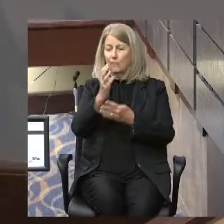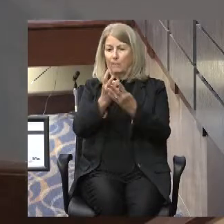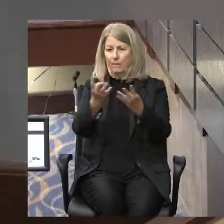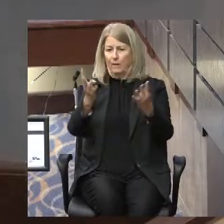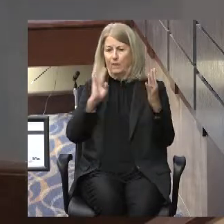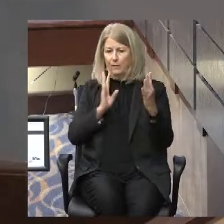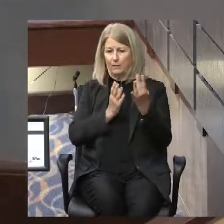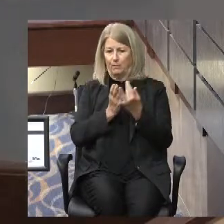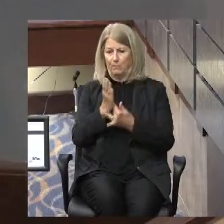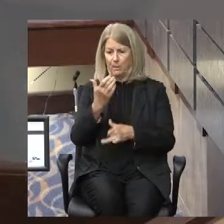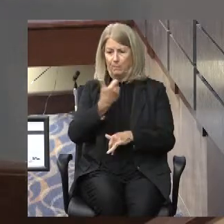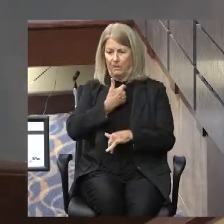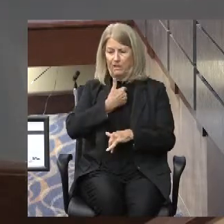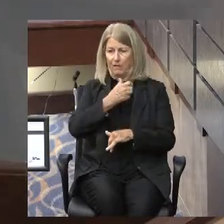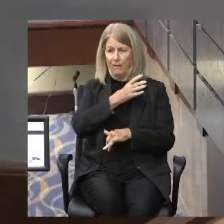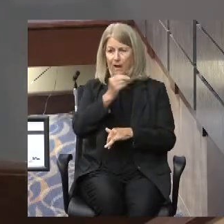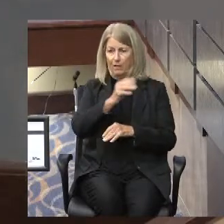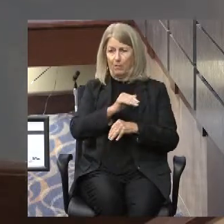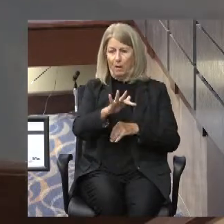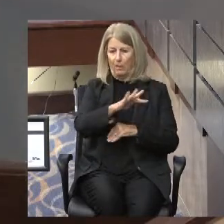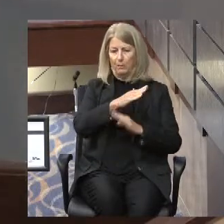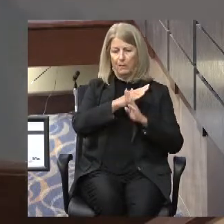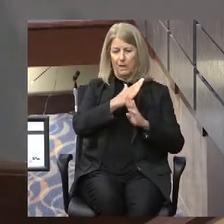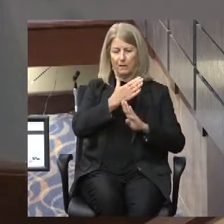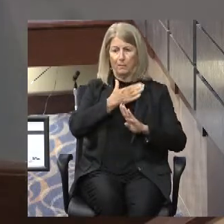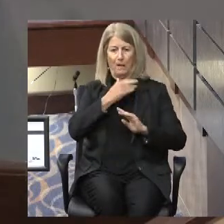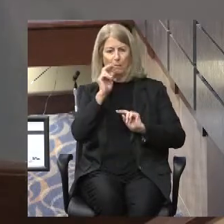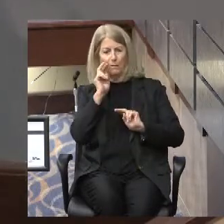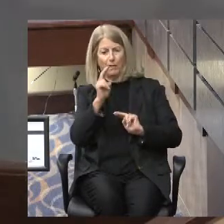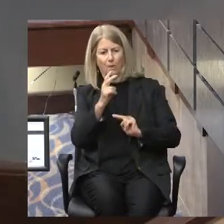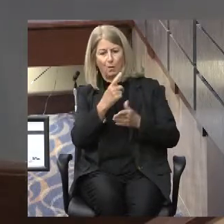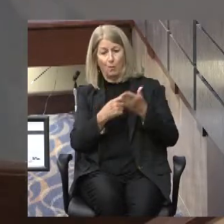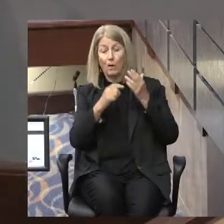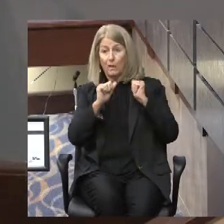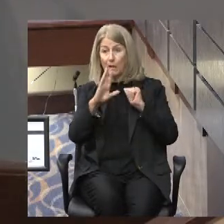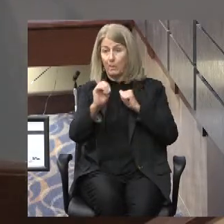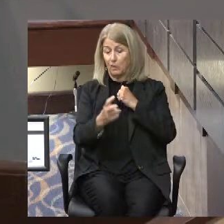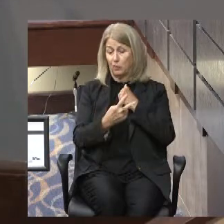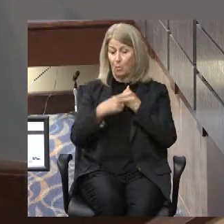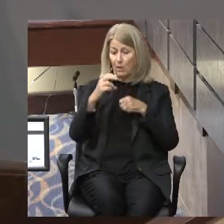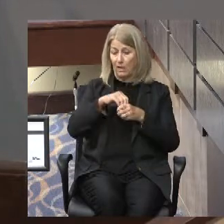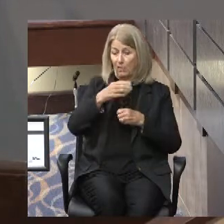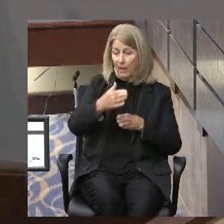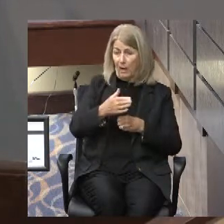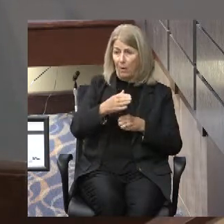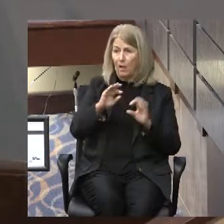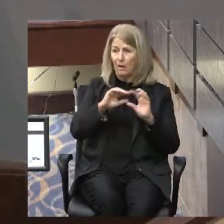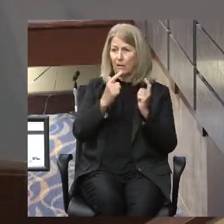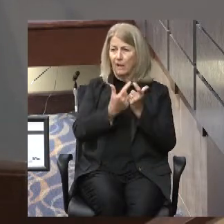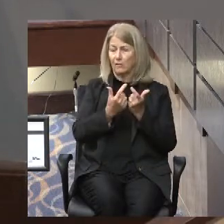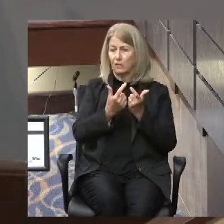property, just to kind of protect my view of what potentially could be stored in there, because Councilwoman Rodriguez is right, that property has stored a lot of